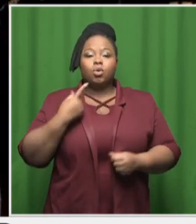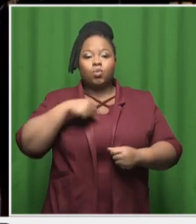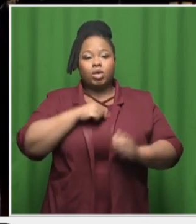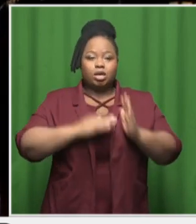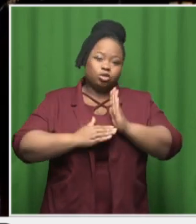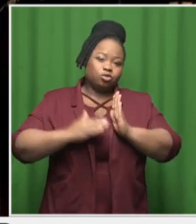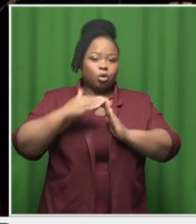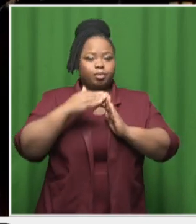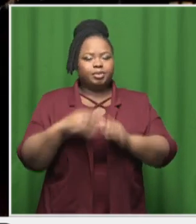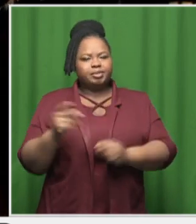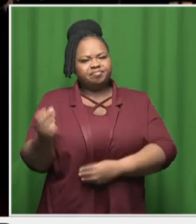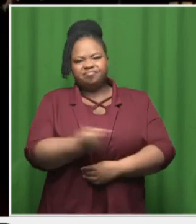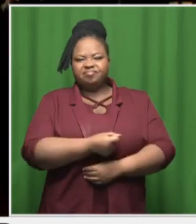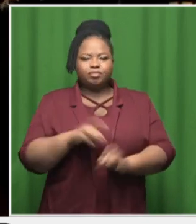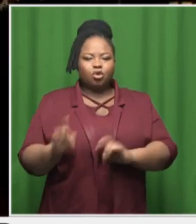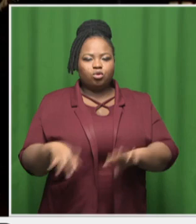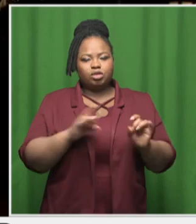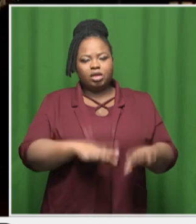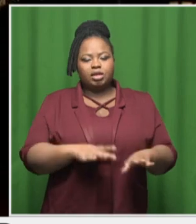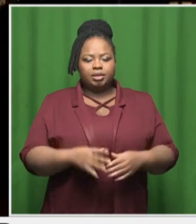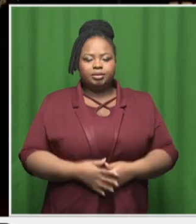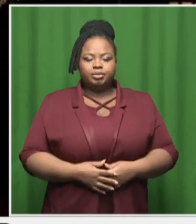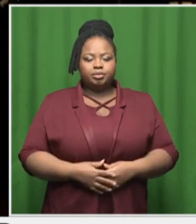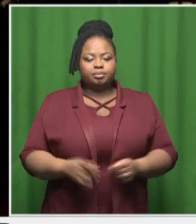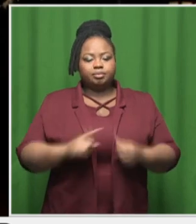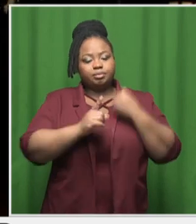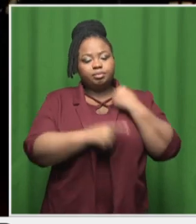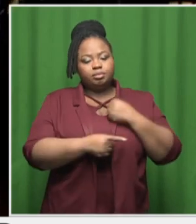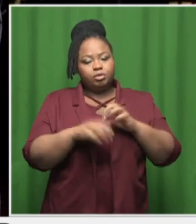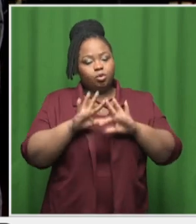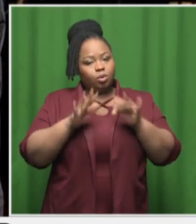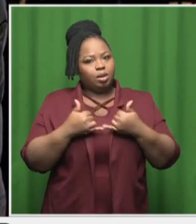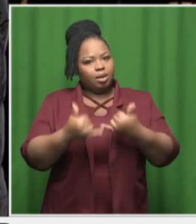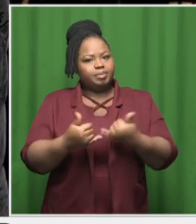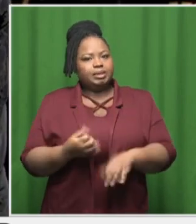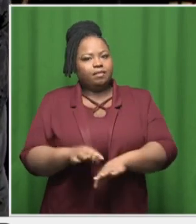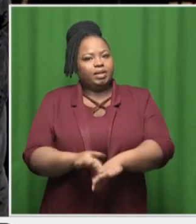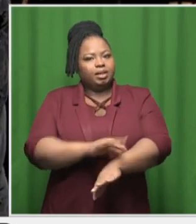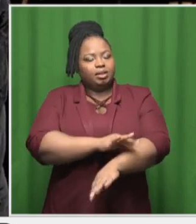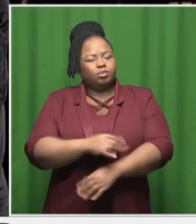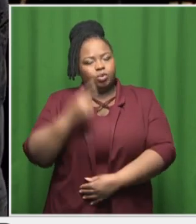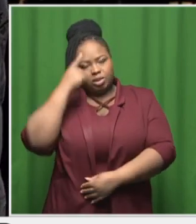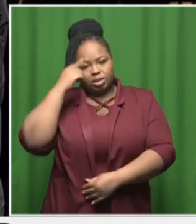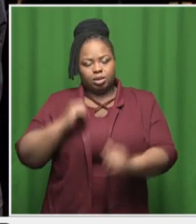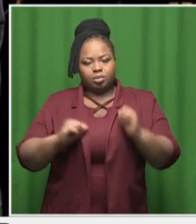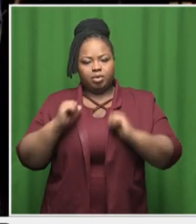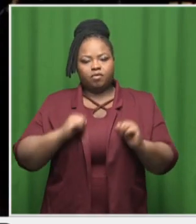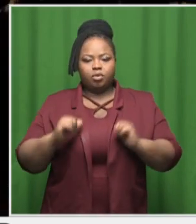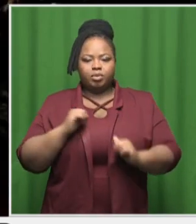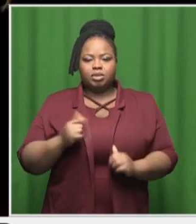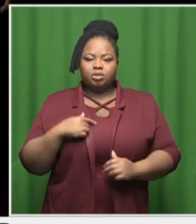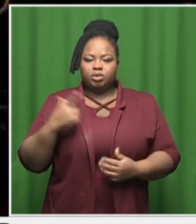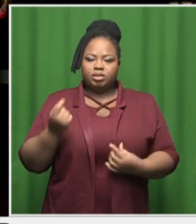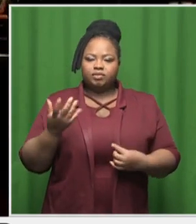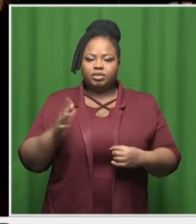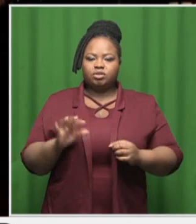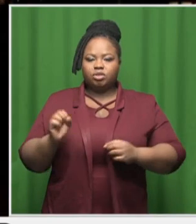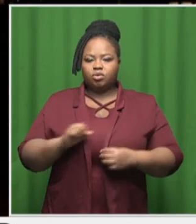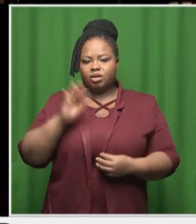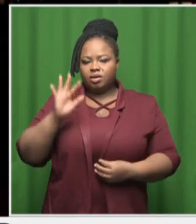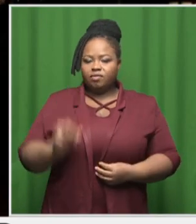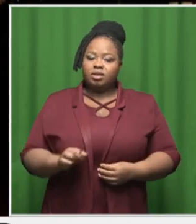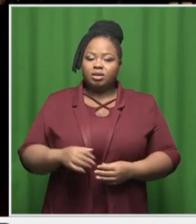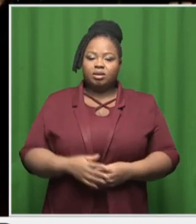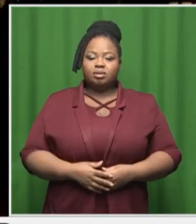ran Australia so close. Like, the last World Cup still gives me goosebumps just thinking about the performance that we put on as South Africa. And the